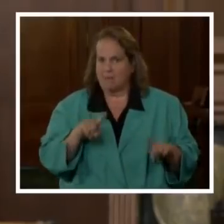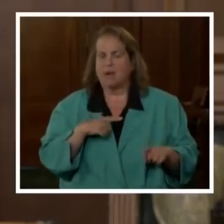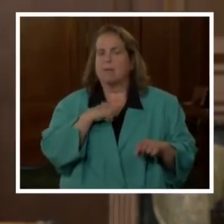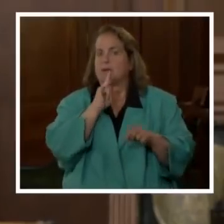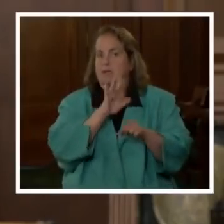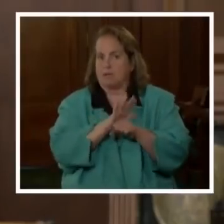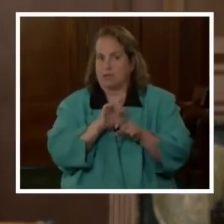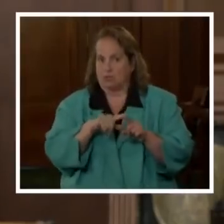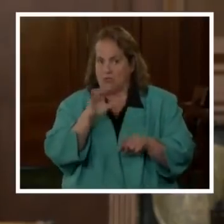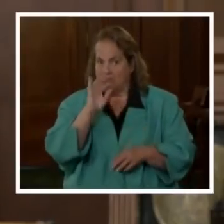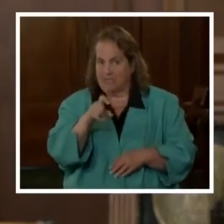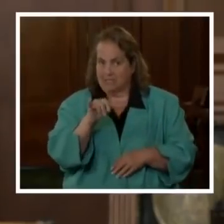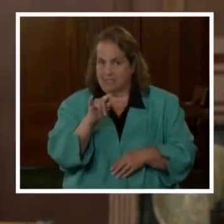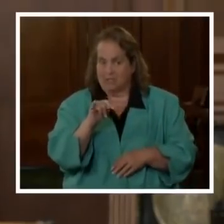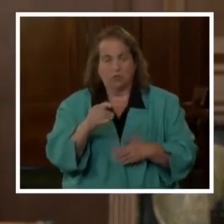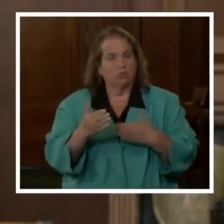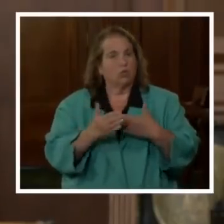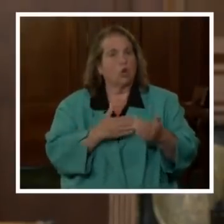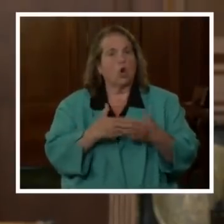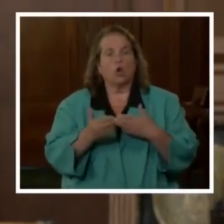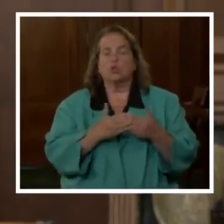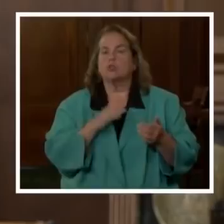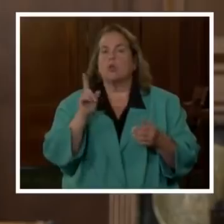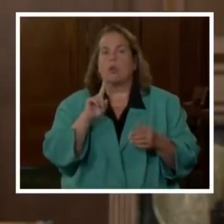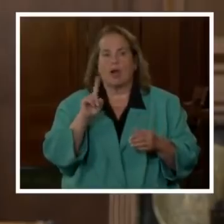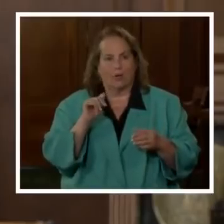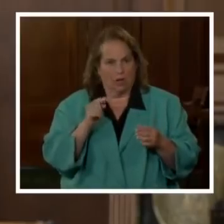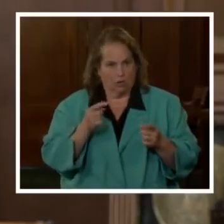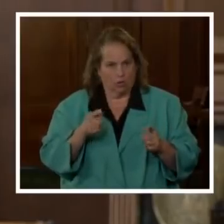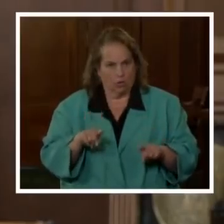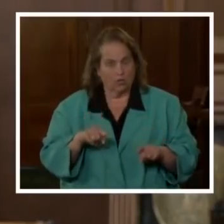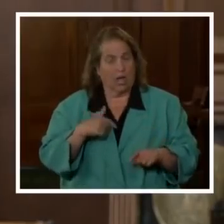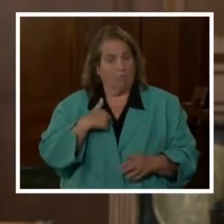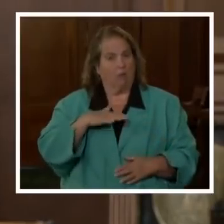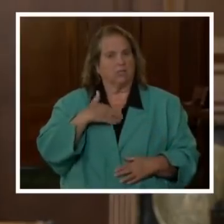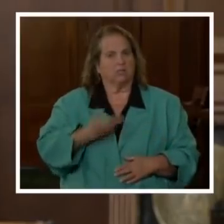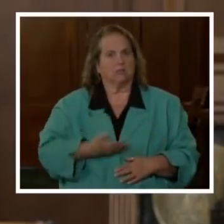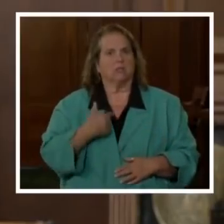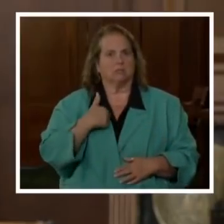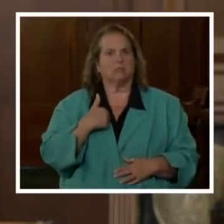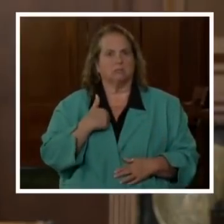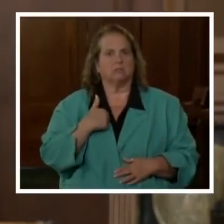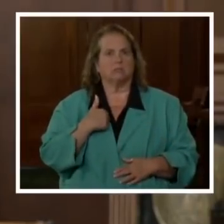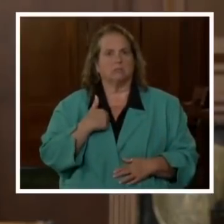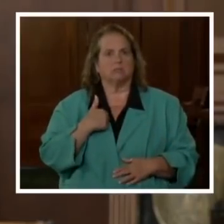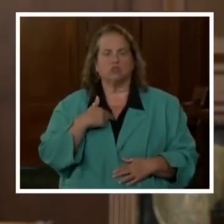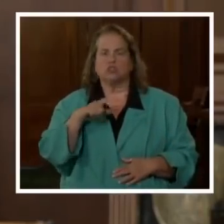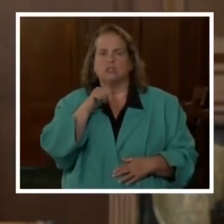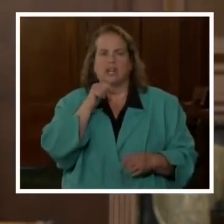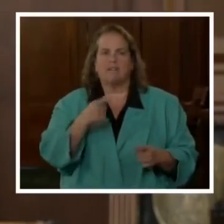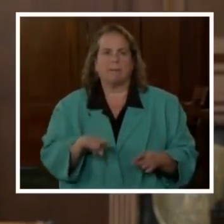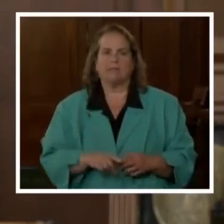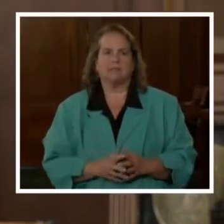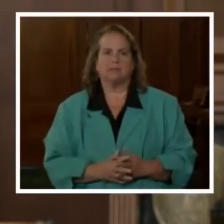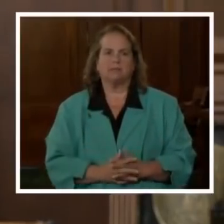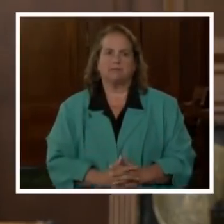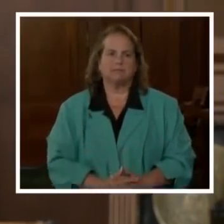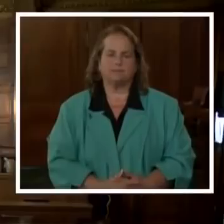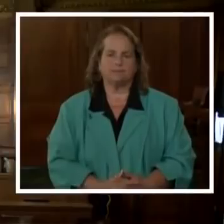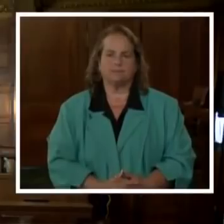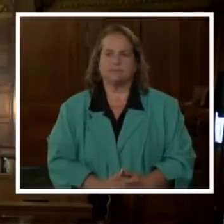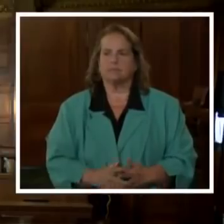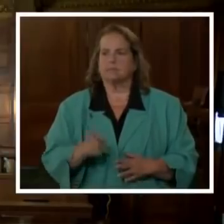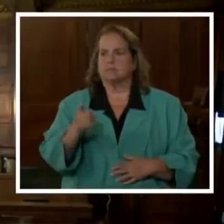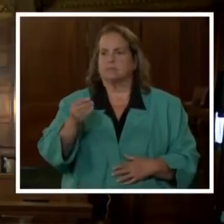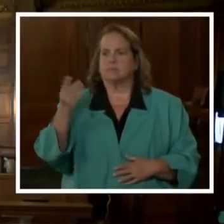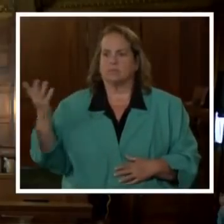to fixing, regardless of where it occurs. I'm upset about it. Shouldn't have happened.